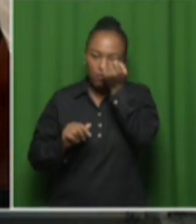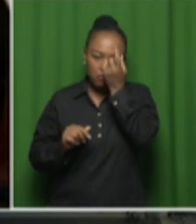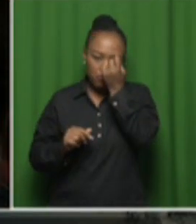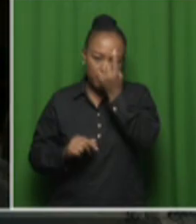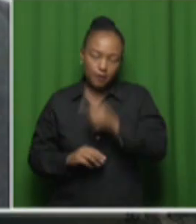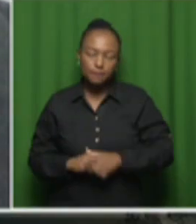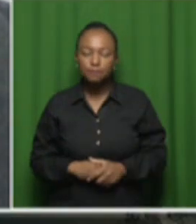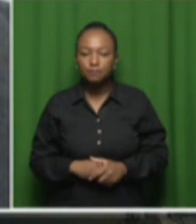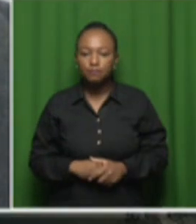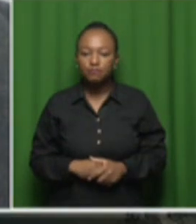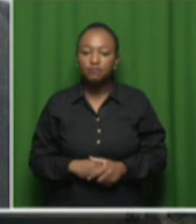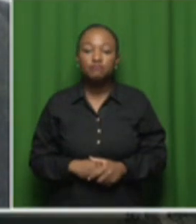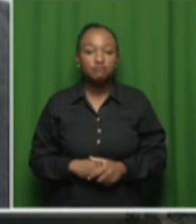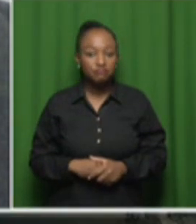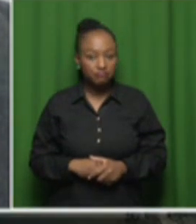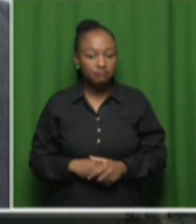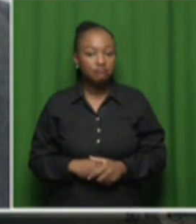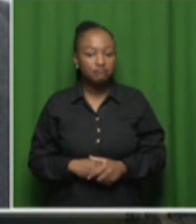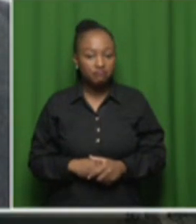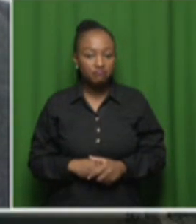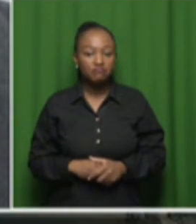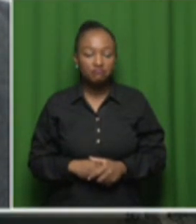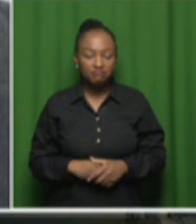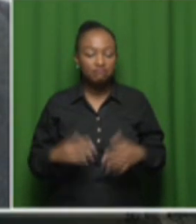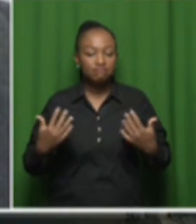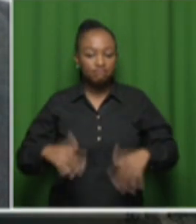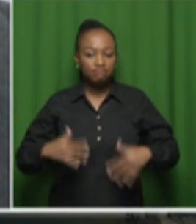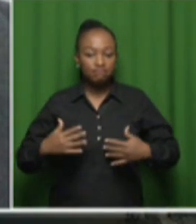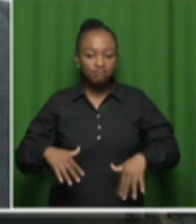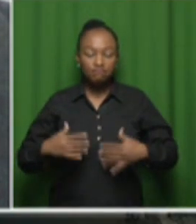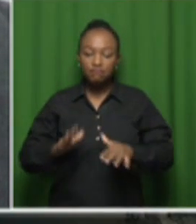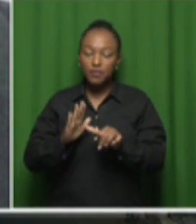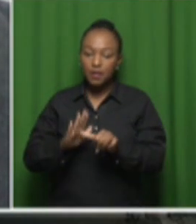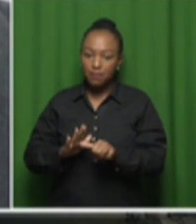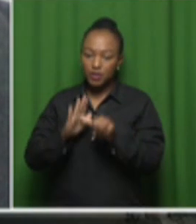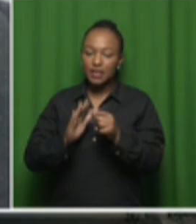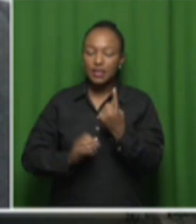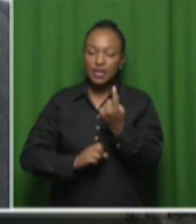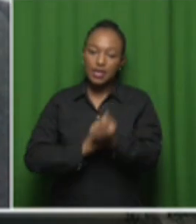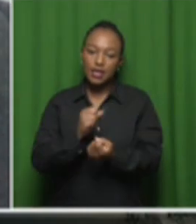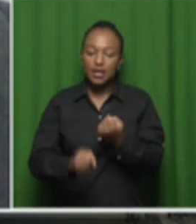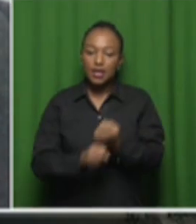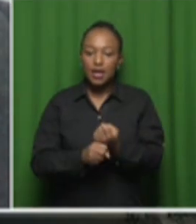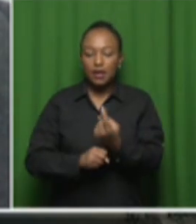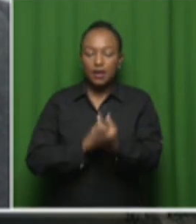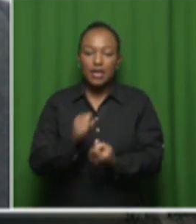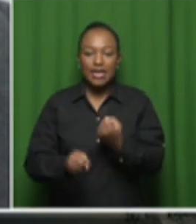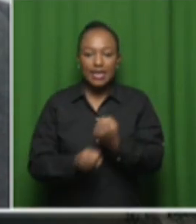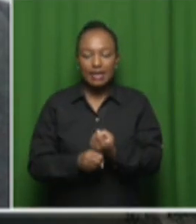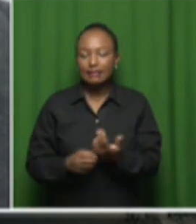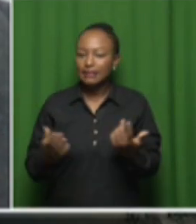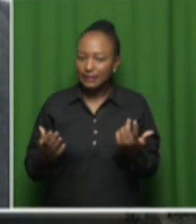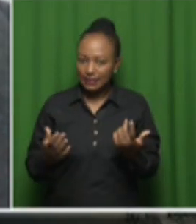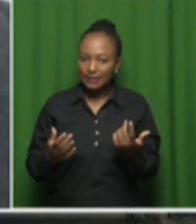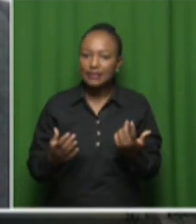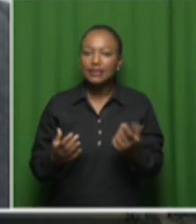All right, Siyabonga, this is an important conversation and one that, we tend to talk about every year, but the bottom line is that we need to